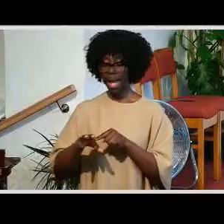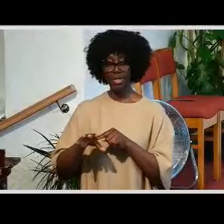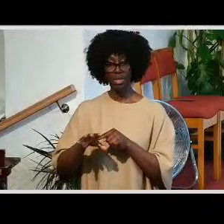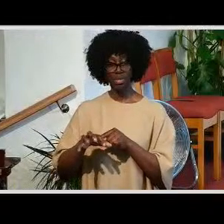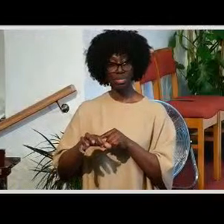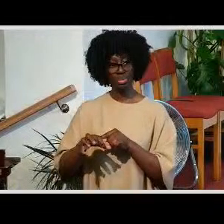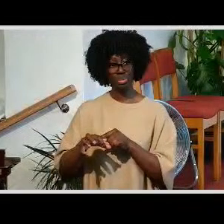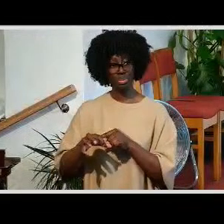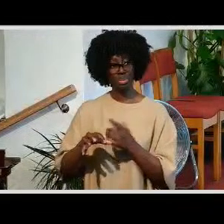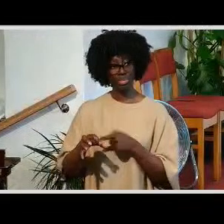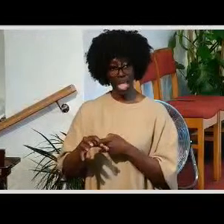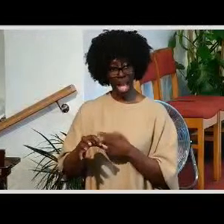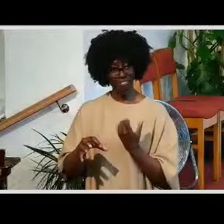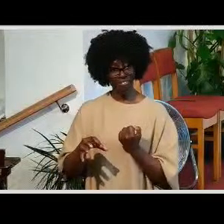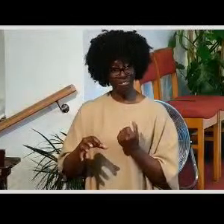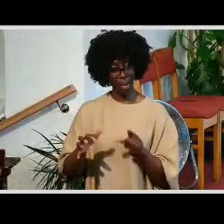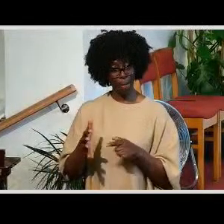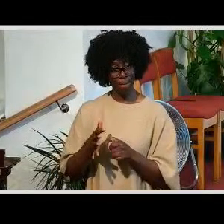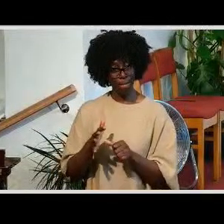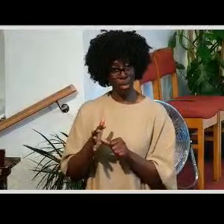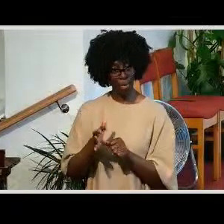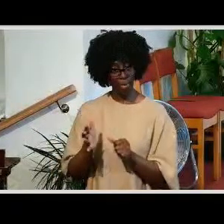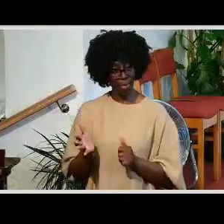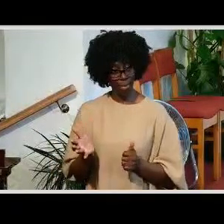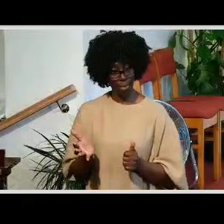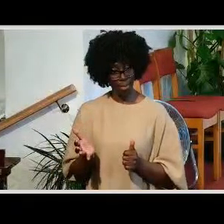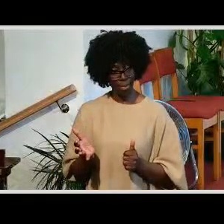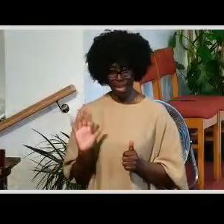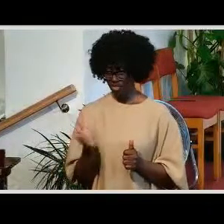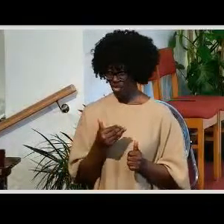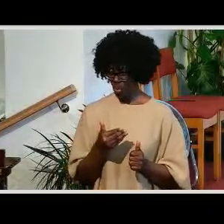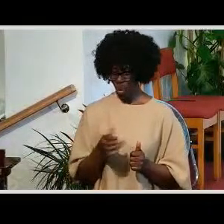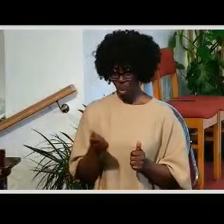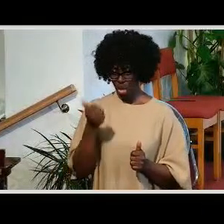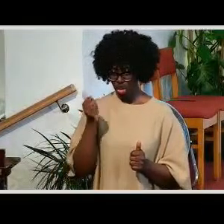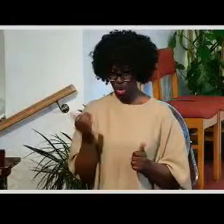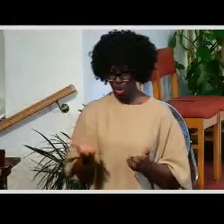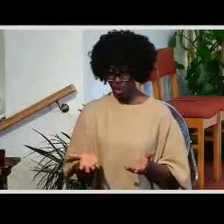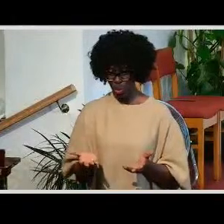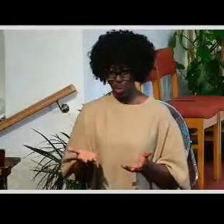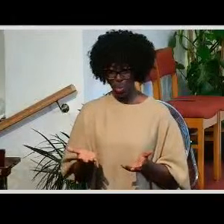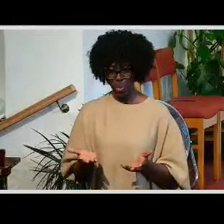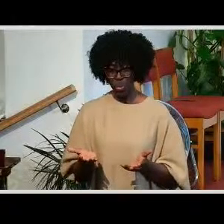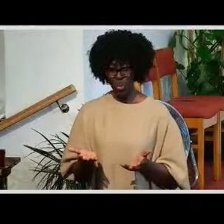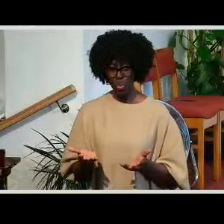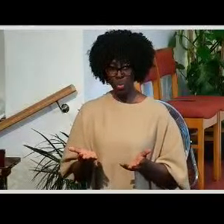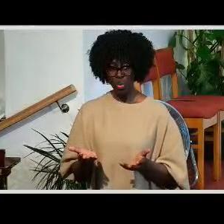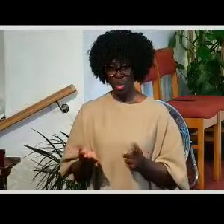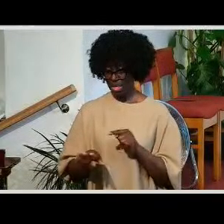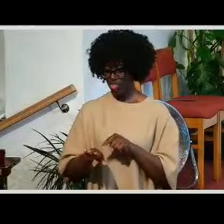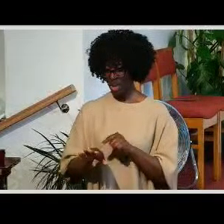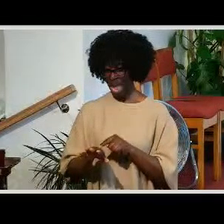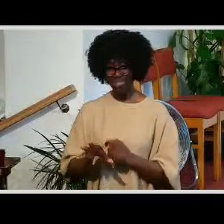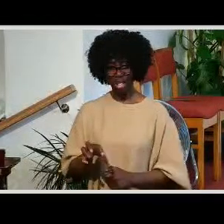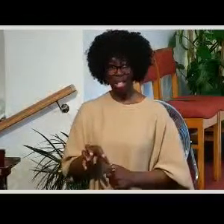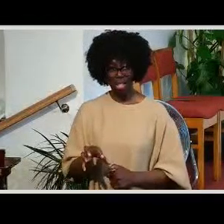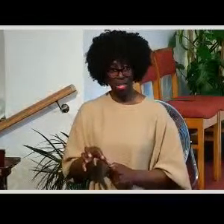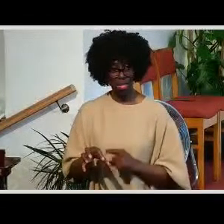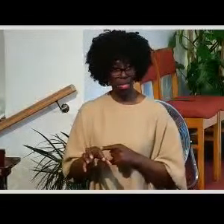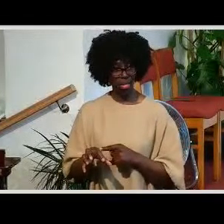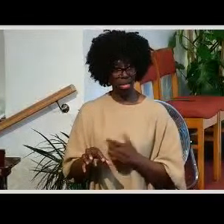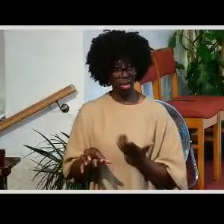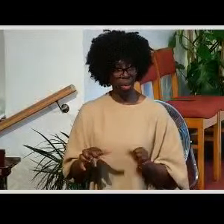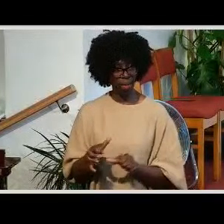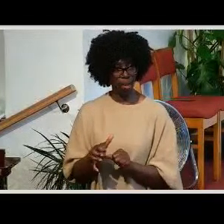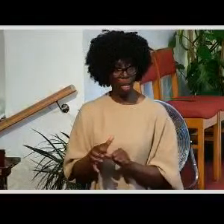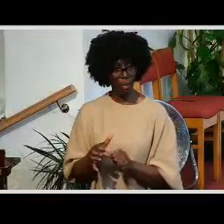where the king and everyone knew that his right hand was paralyzed, and